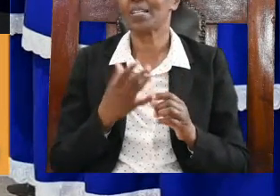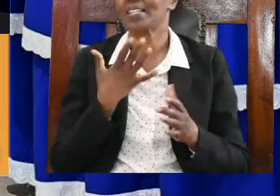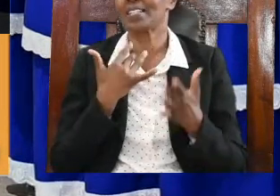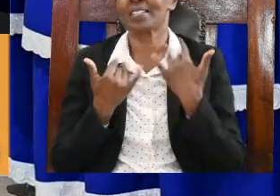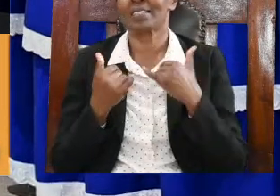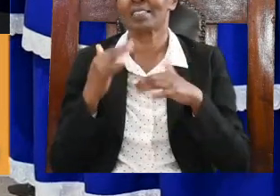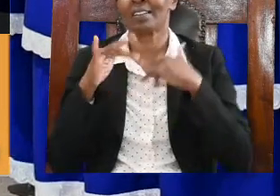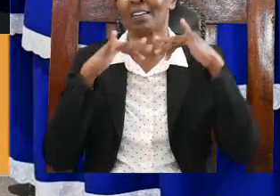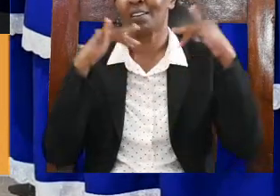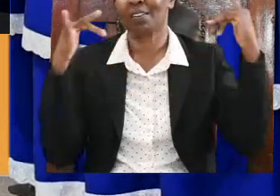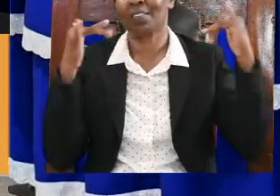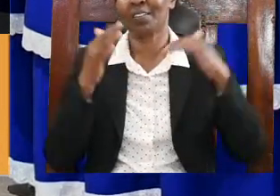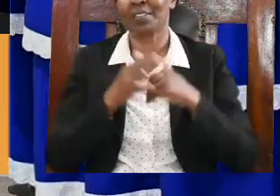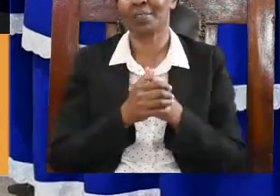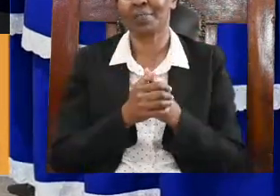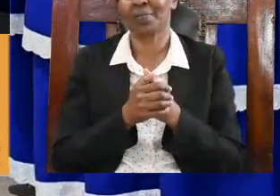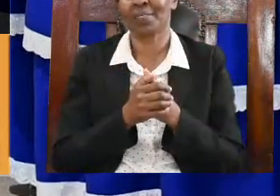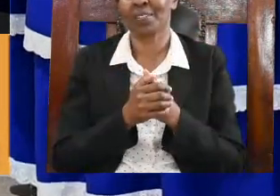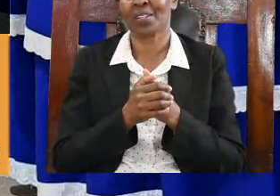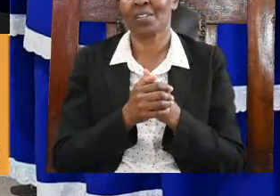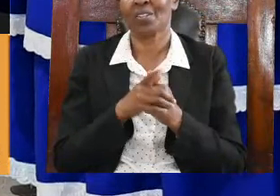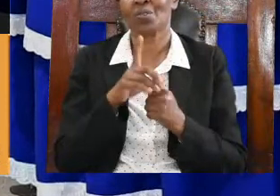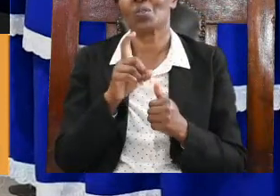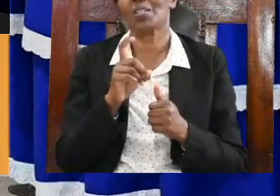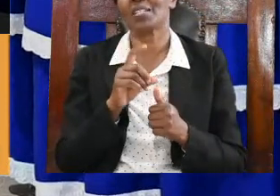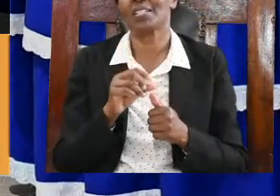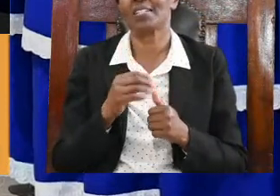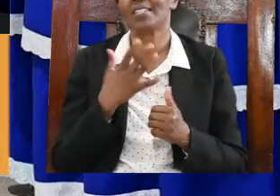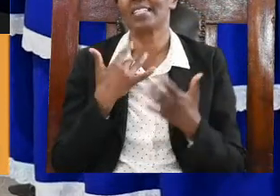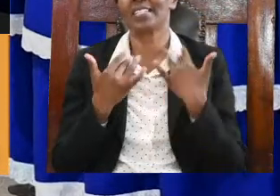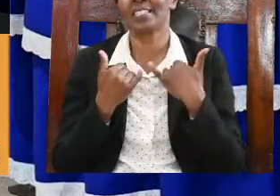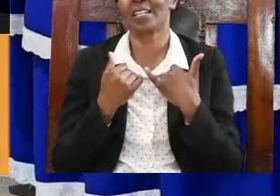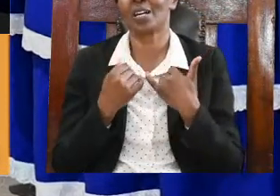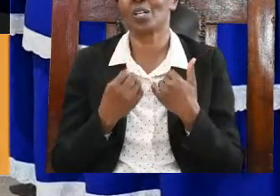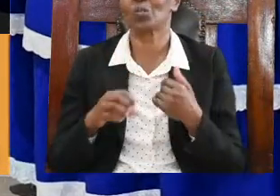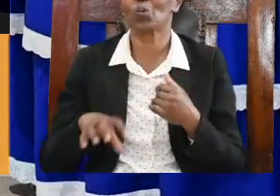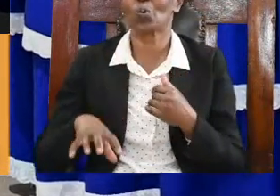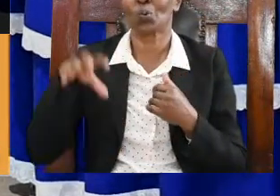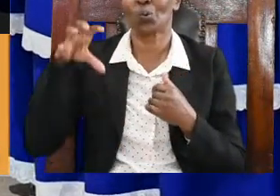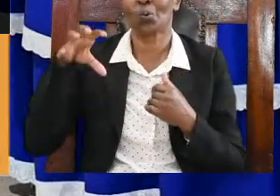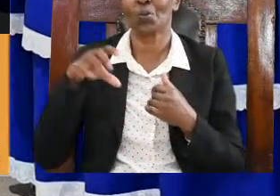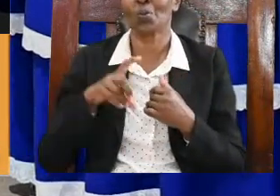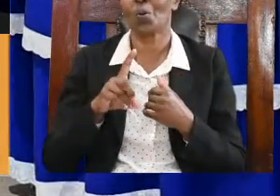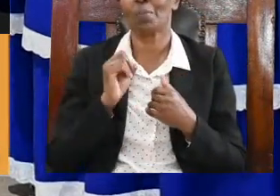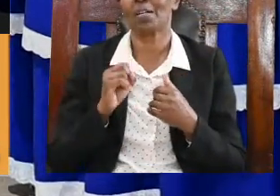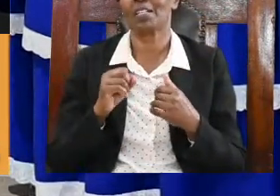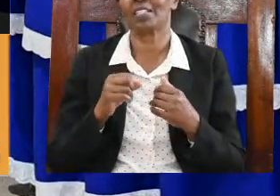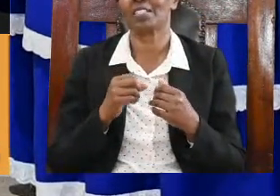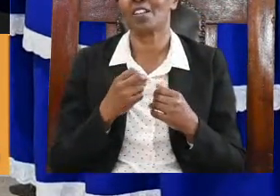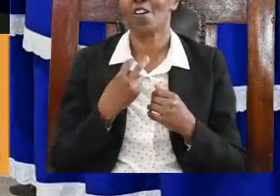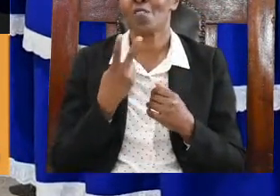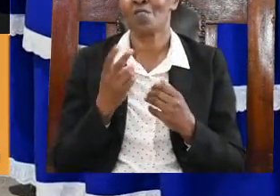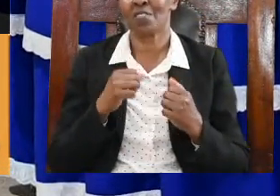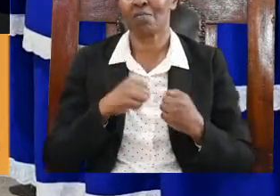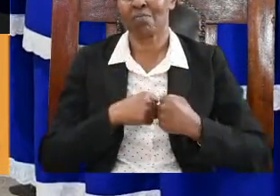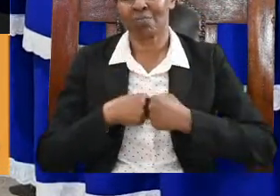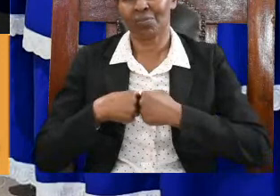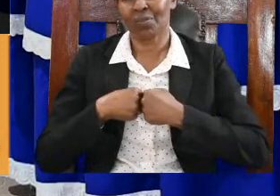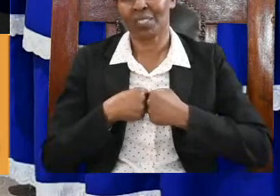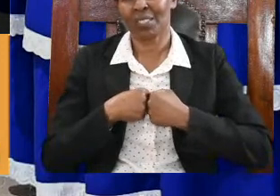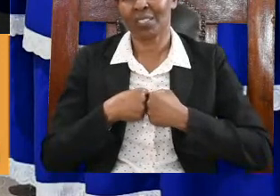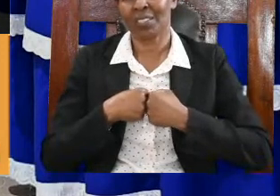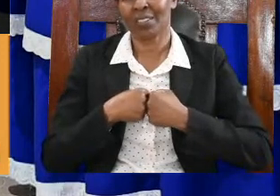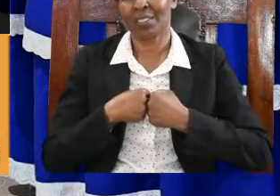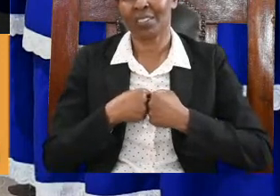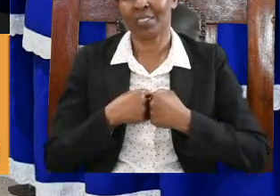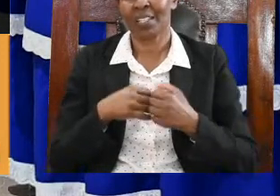Sinukweli. Now, you want to grow, you must endure hardship. I'm not saying that it is a must,